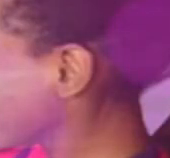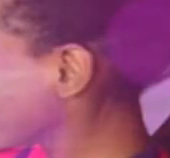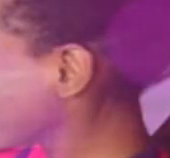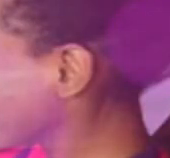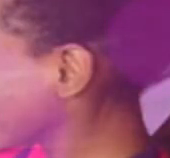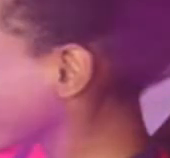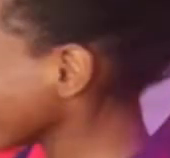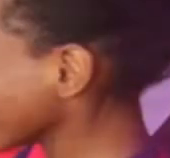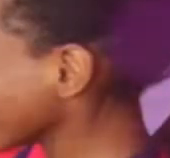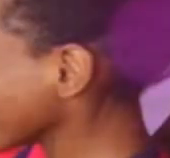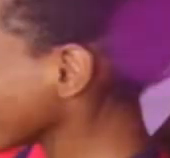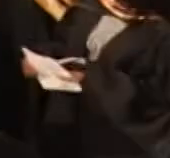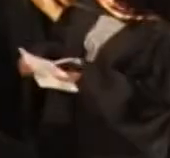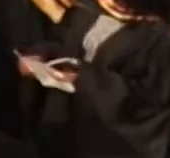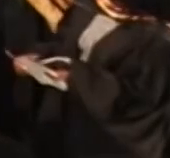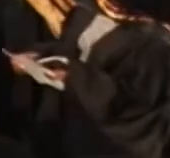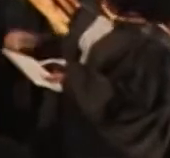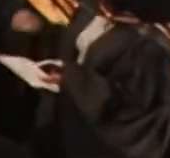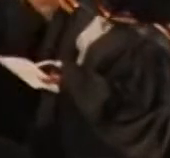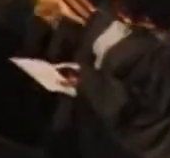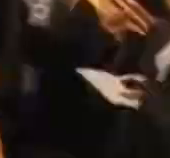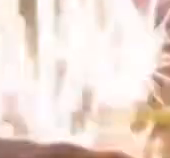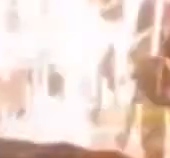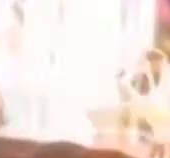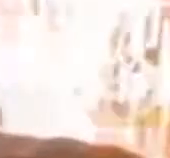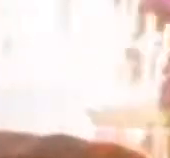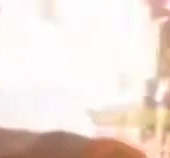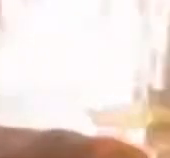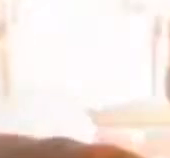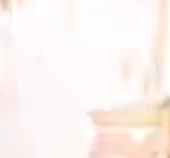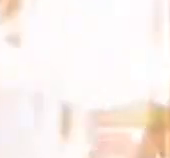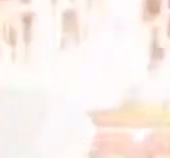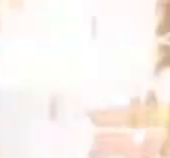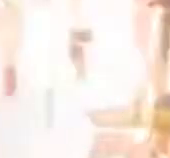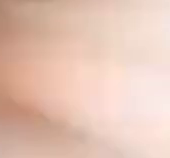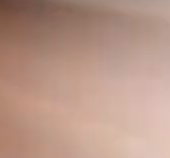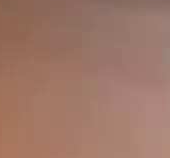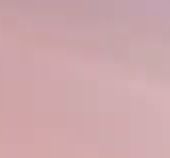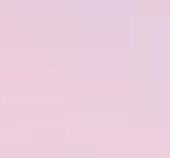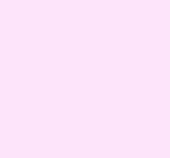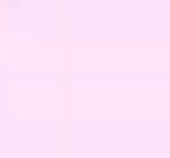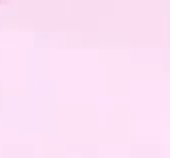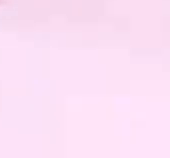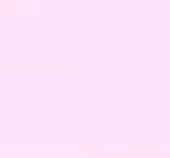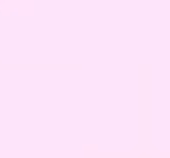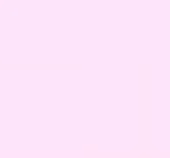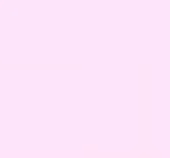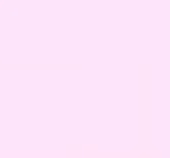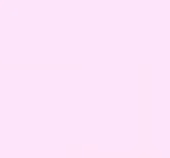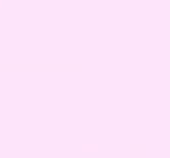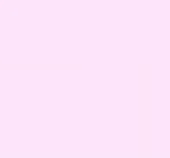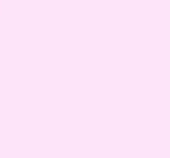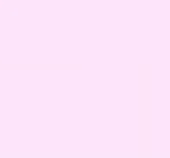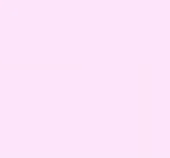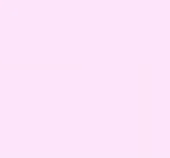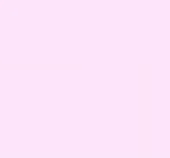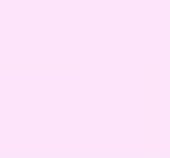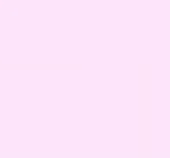706 Meru branch. Vera Beauty and Fashion College, a TVET approved institution.